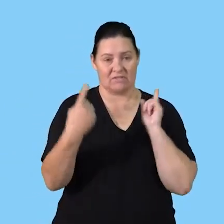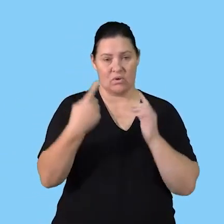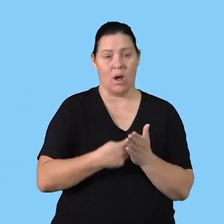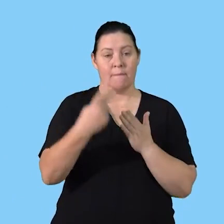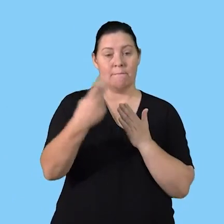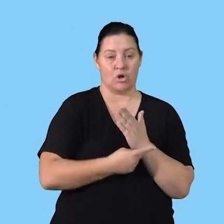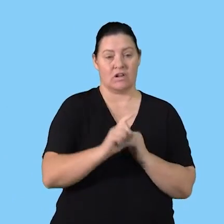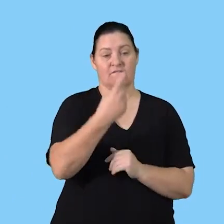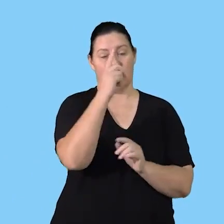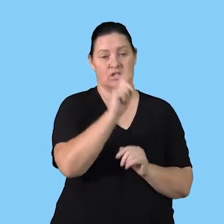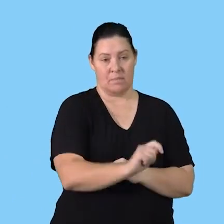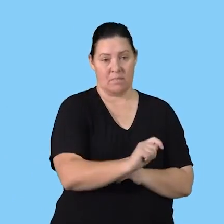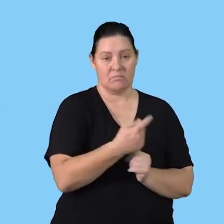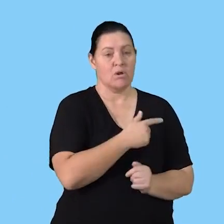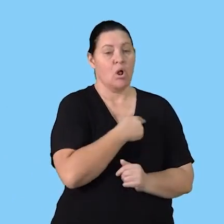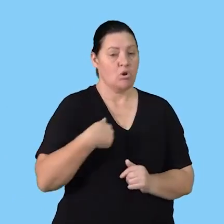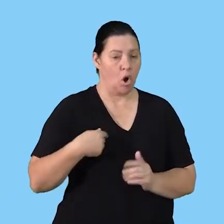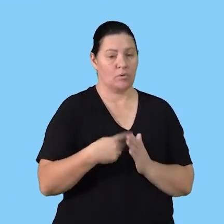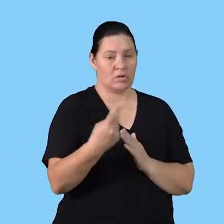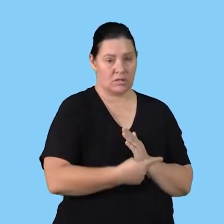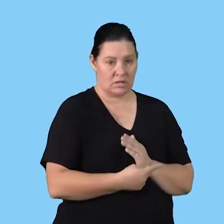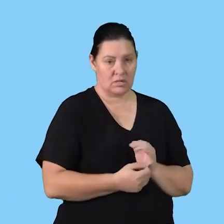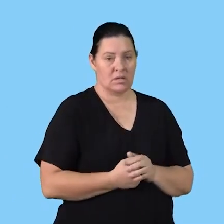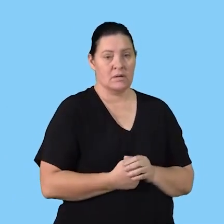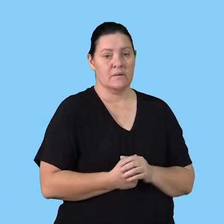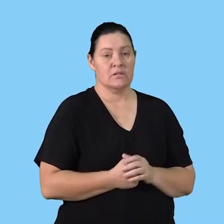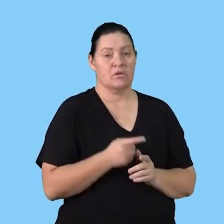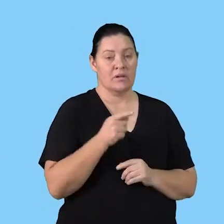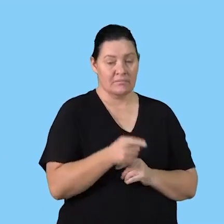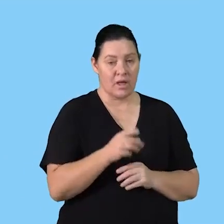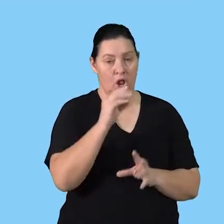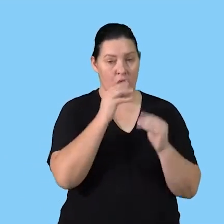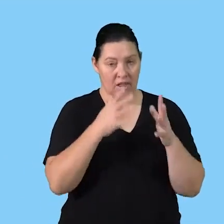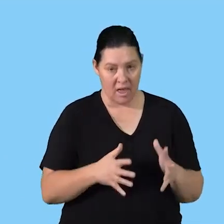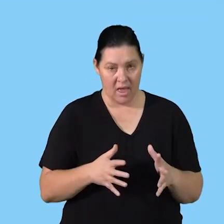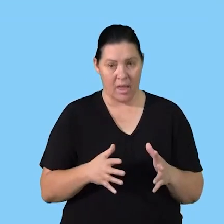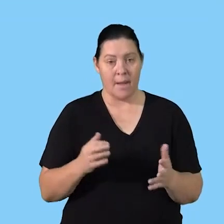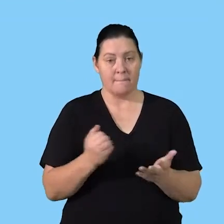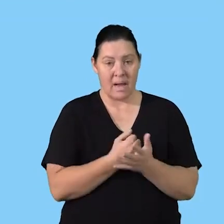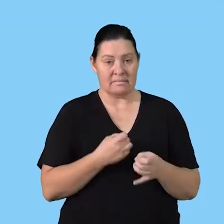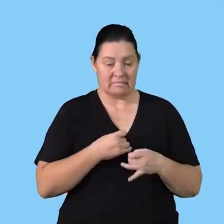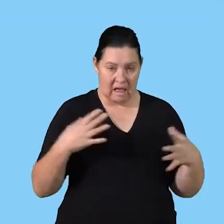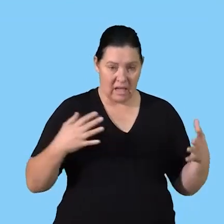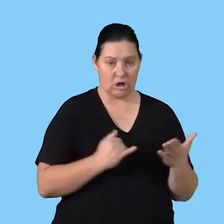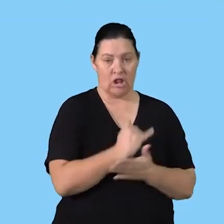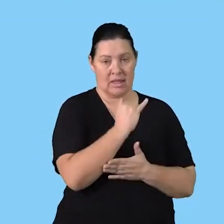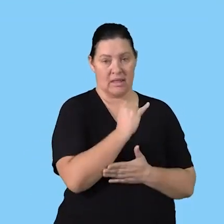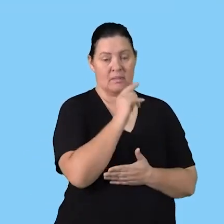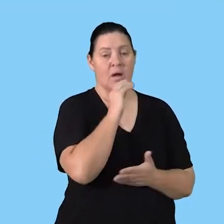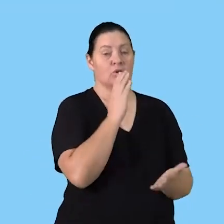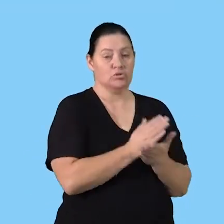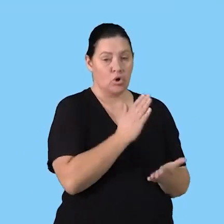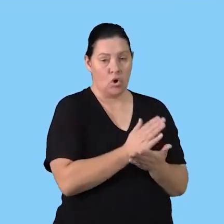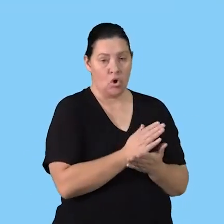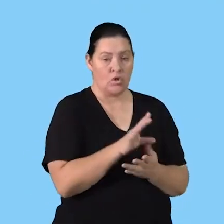third term. The project, it's a longer project. It's called the oral history project, where learners will have to start early and make